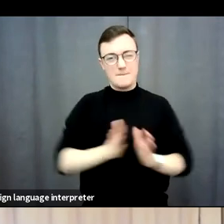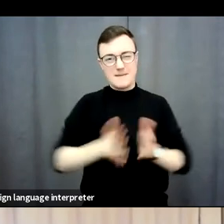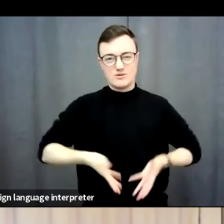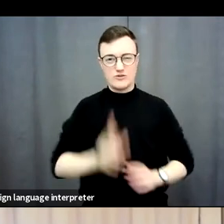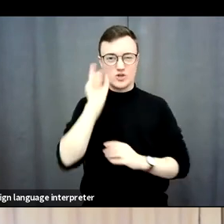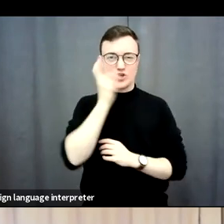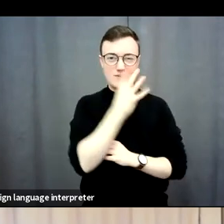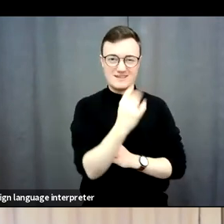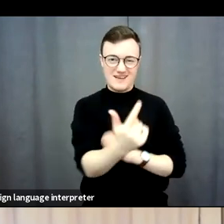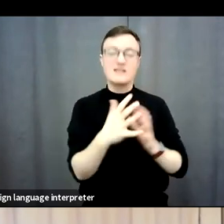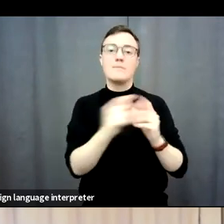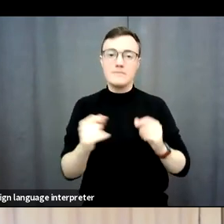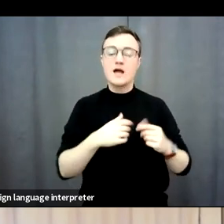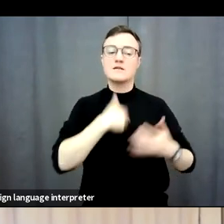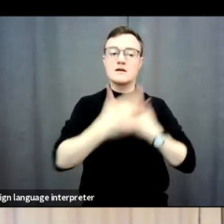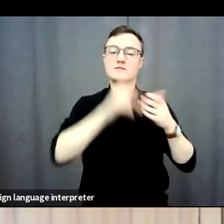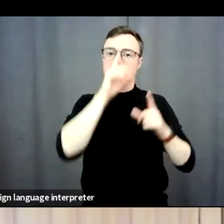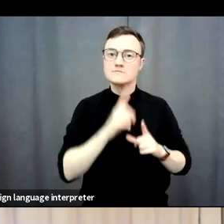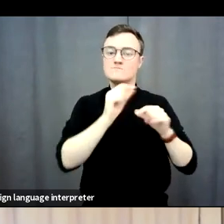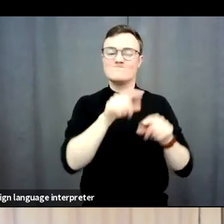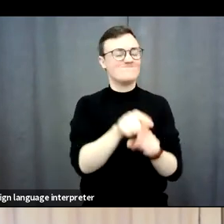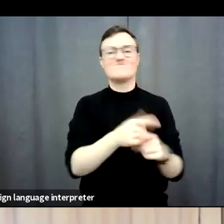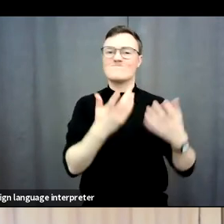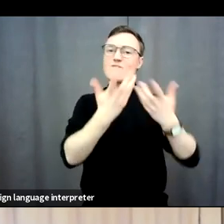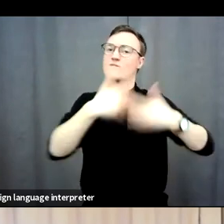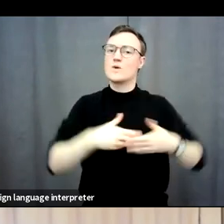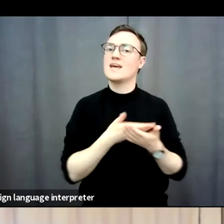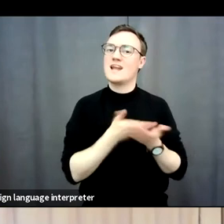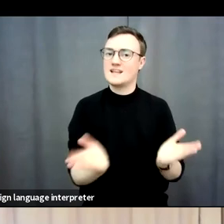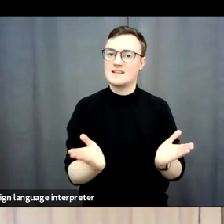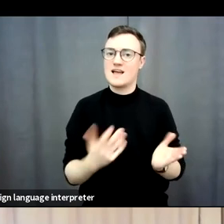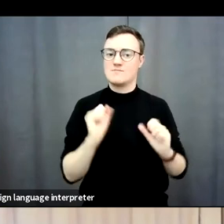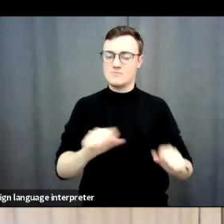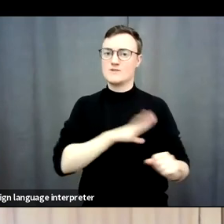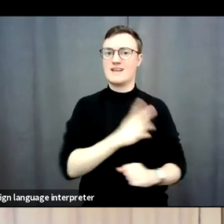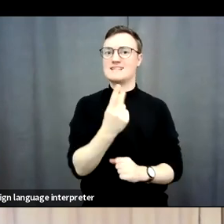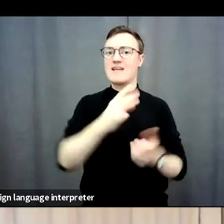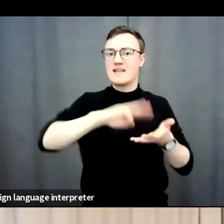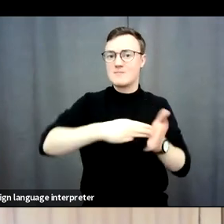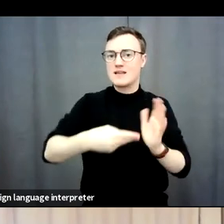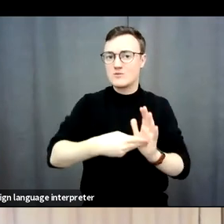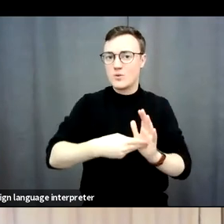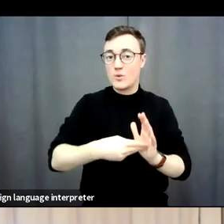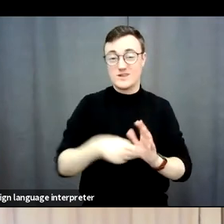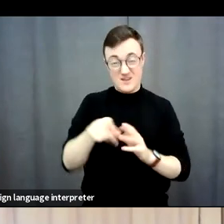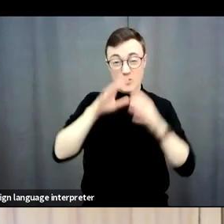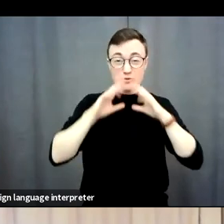it doesn't work that way. So it's something else, because if we think that what also Professor